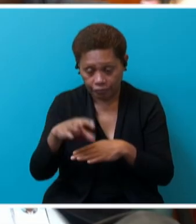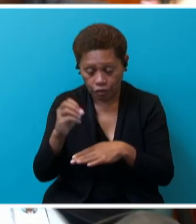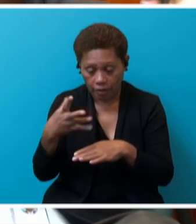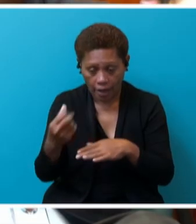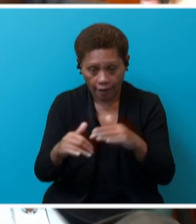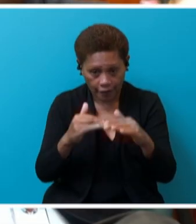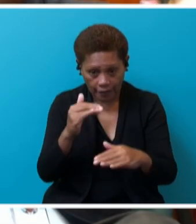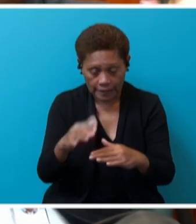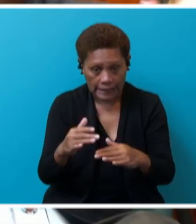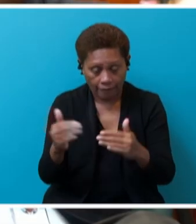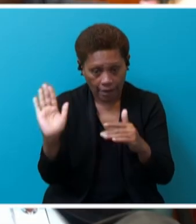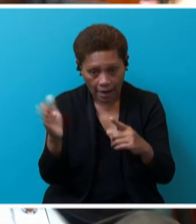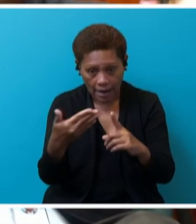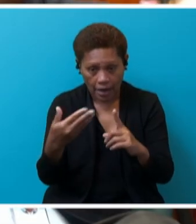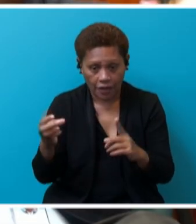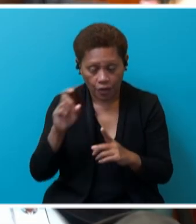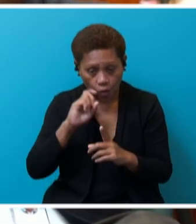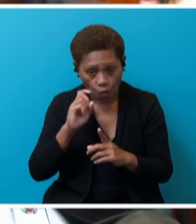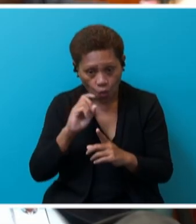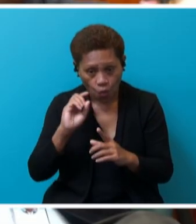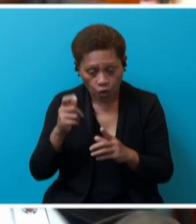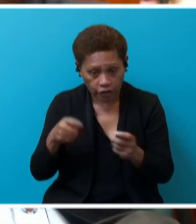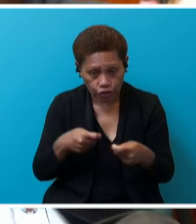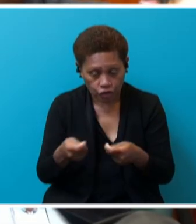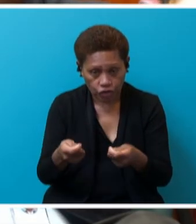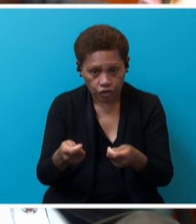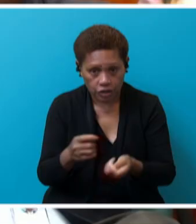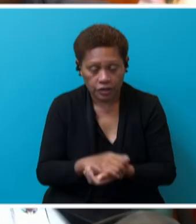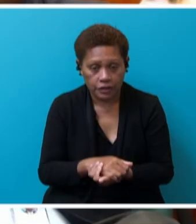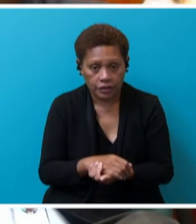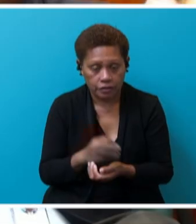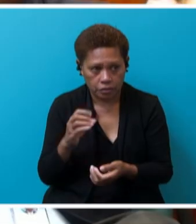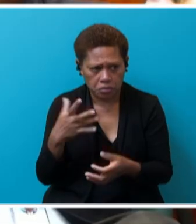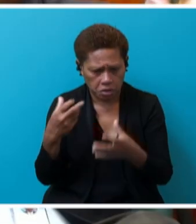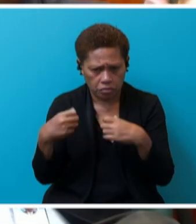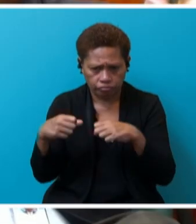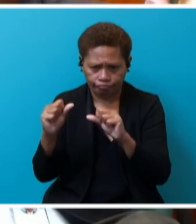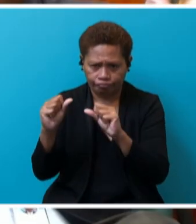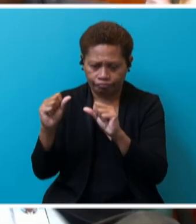Sector 2050 strategy. In addition, we have successfully installed